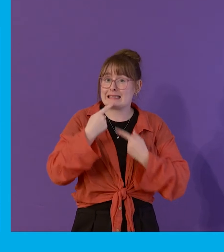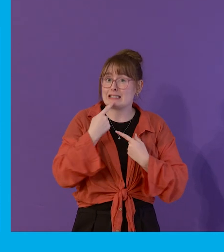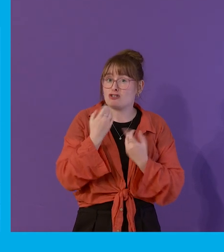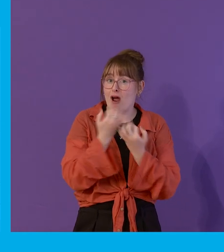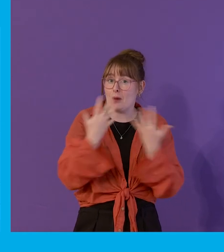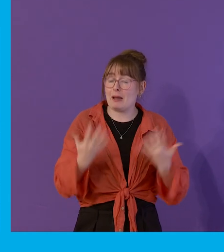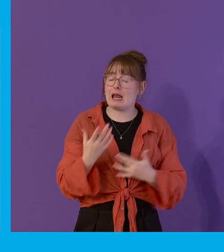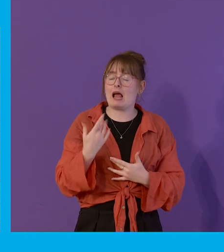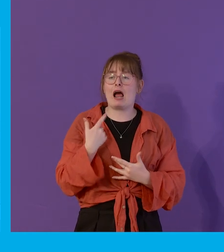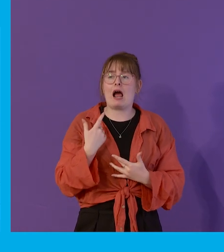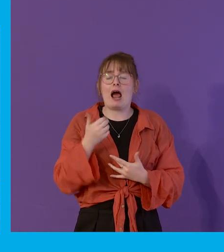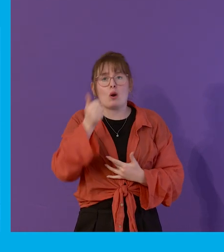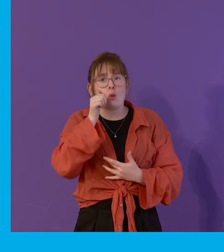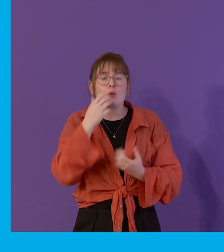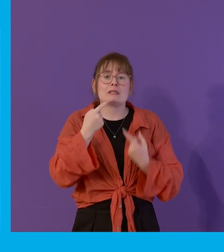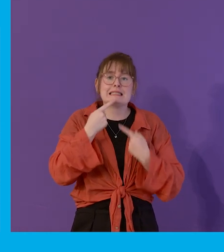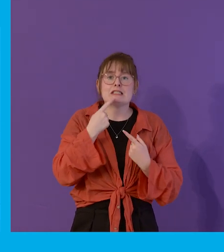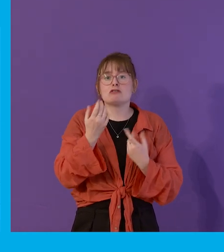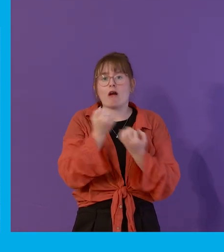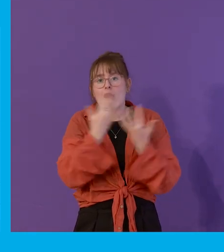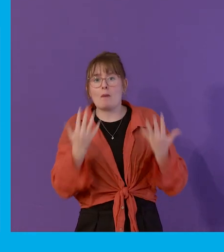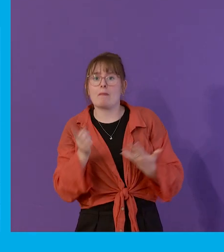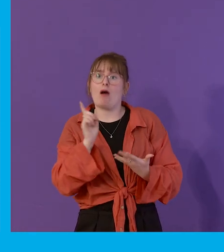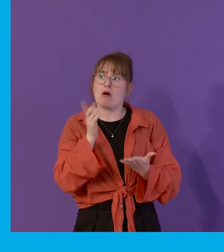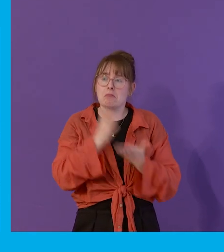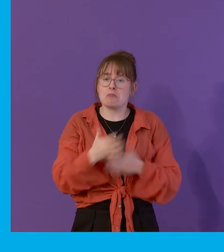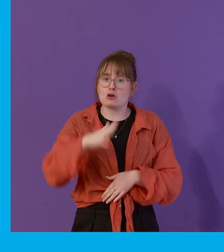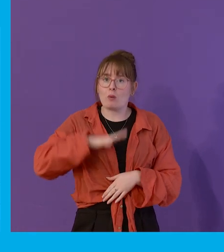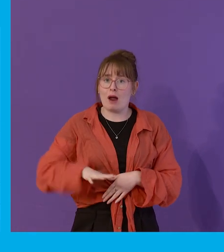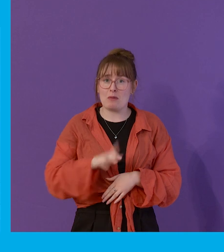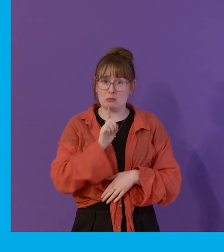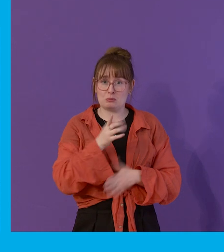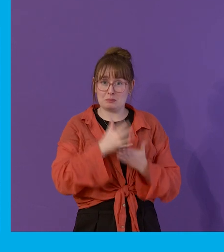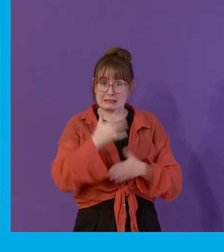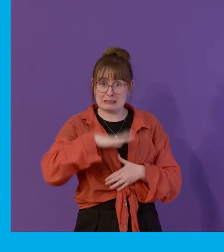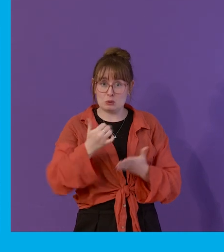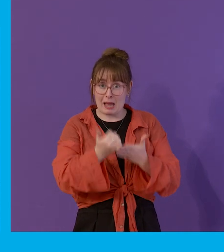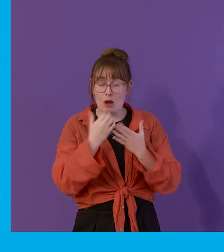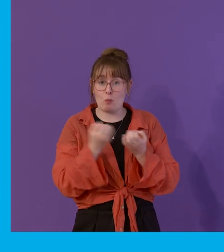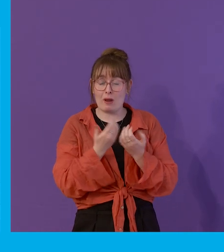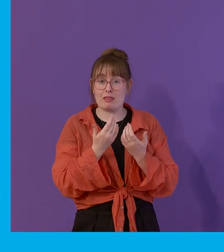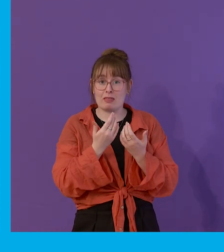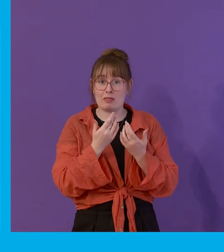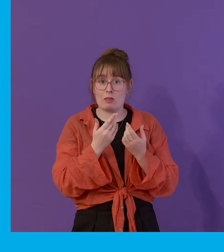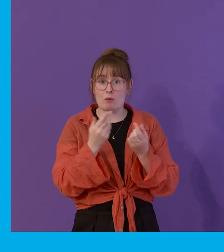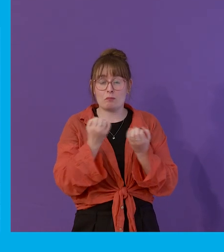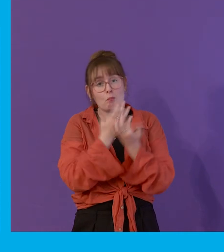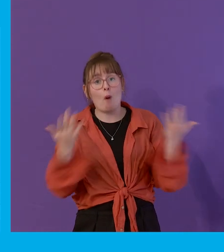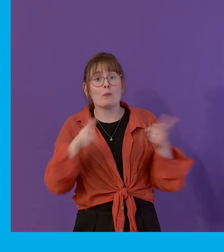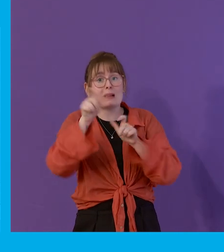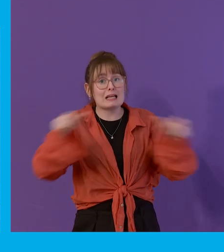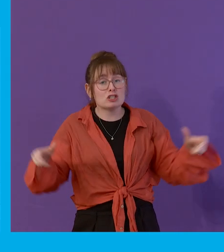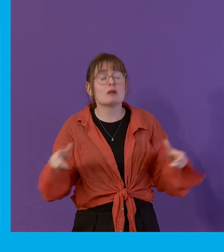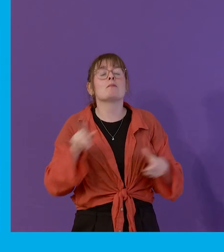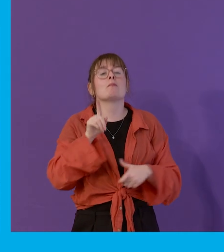know if necessarily keeping teacher numbers in place and as a requirement is what's going to help us with that population piece. But we certainly need to try to